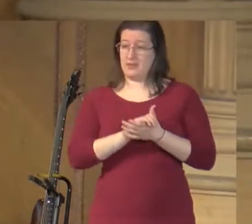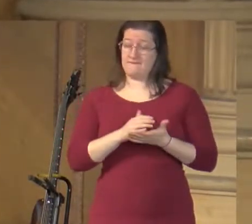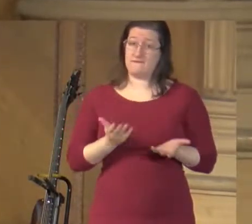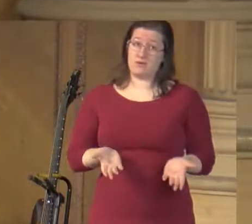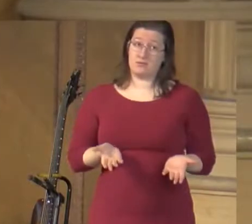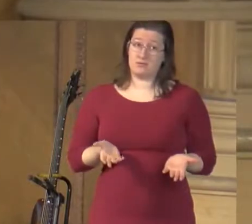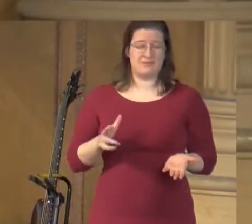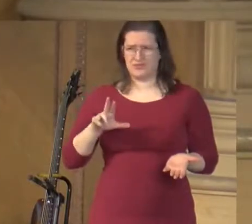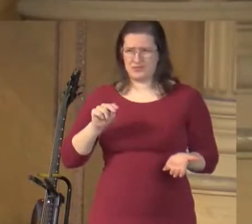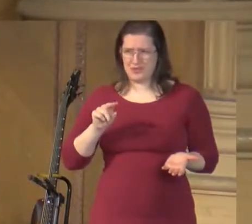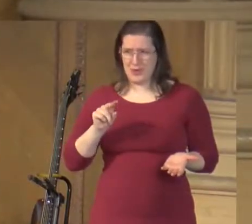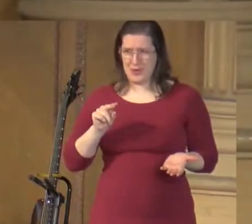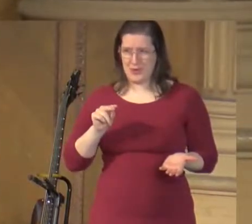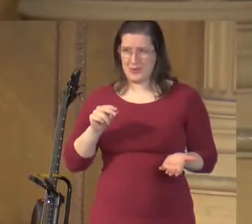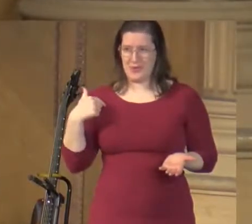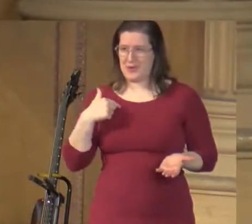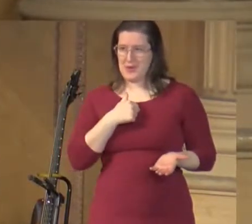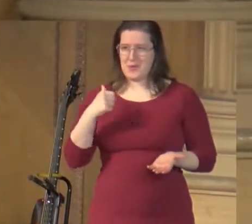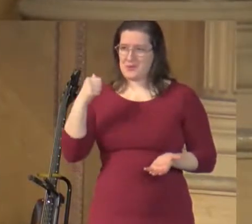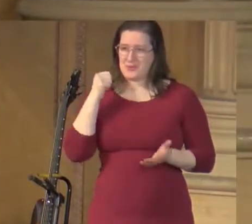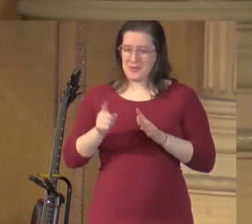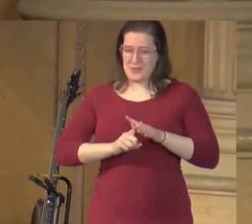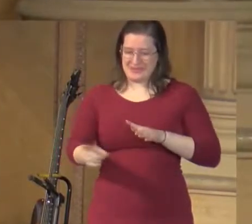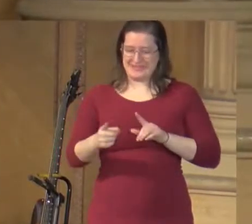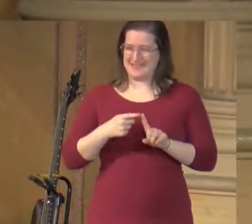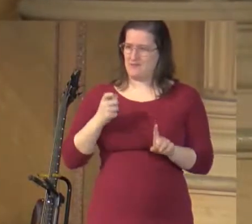he says no because nobody's going to escape his judgment